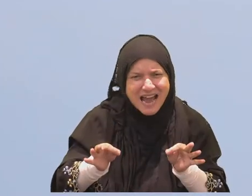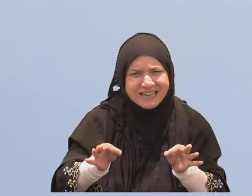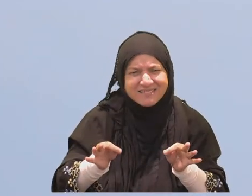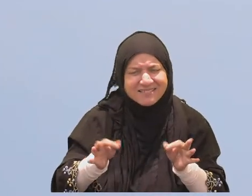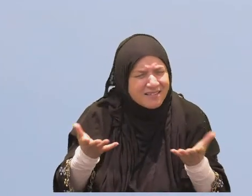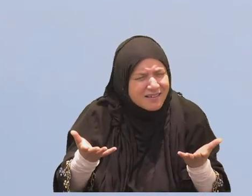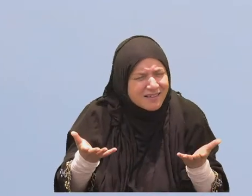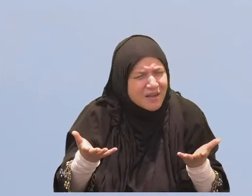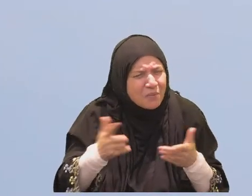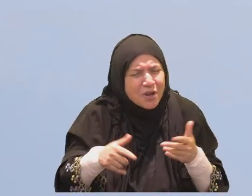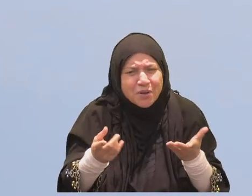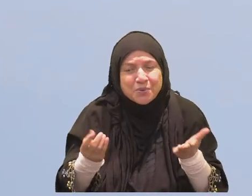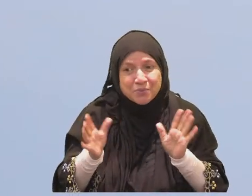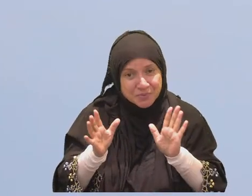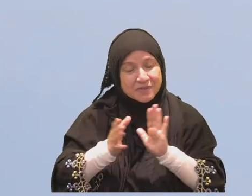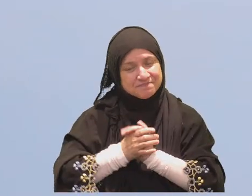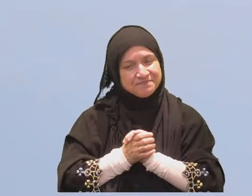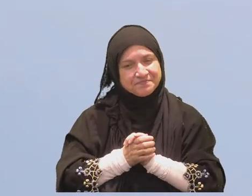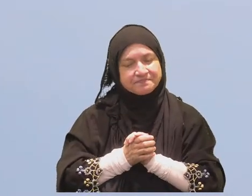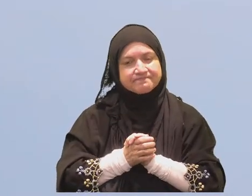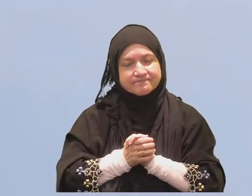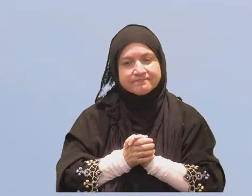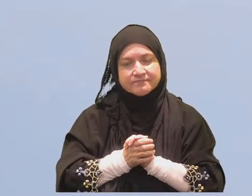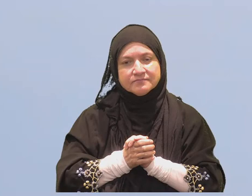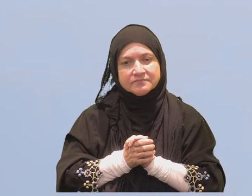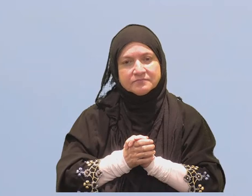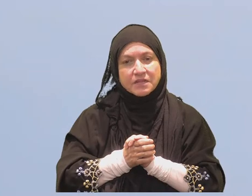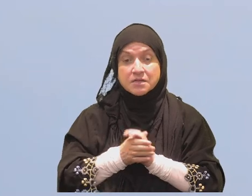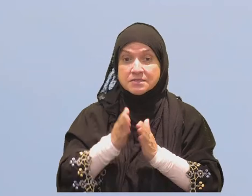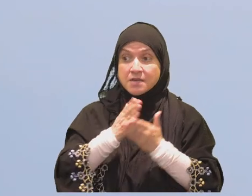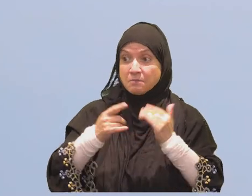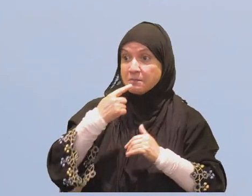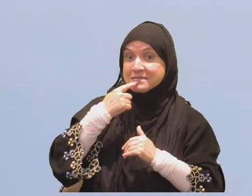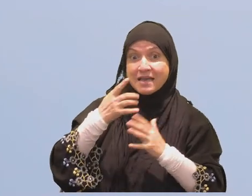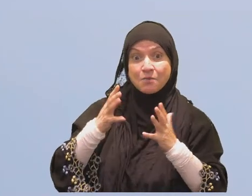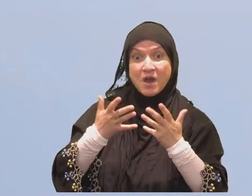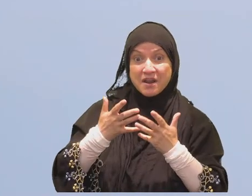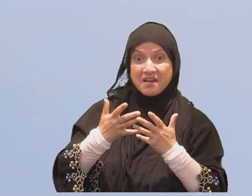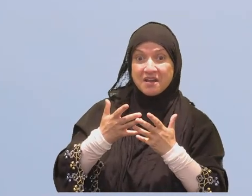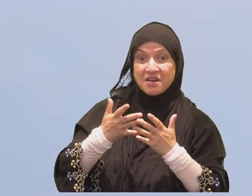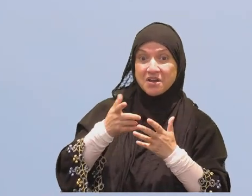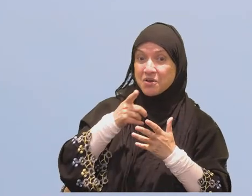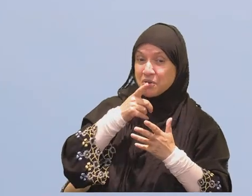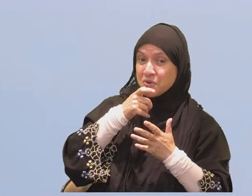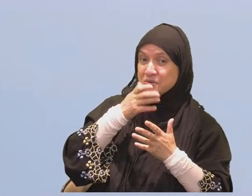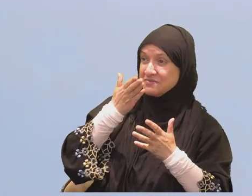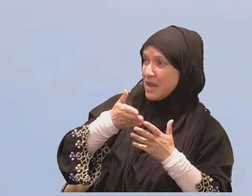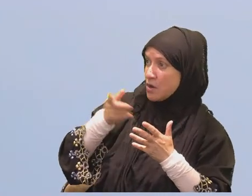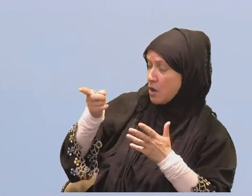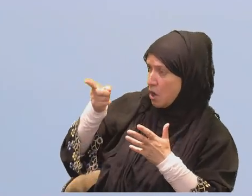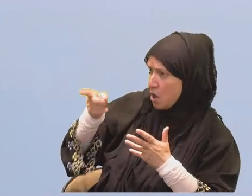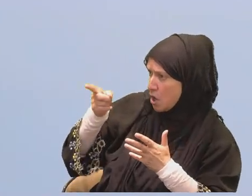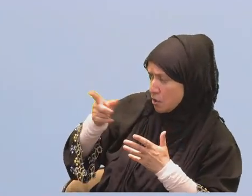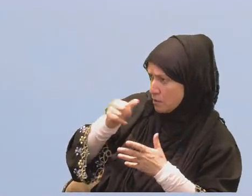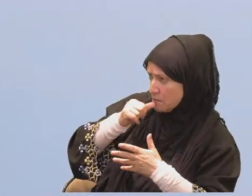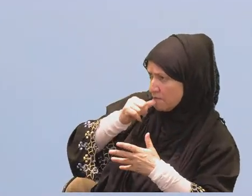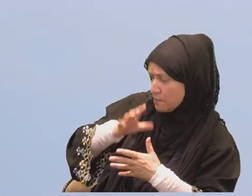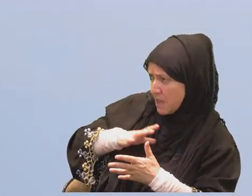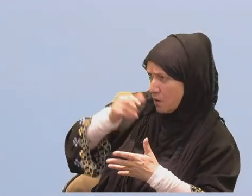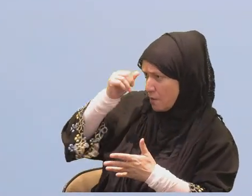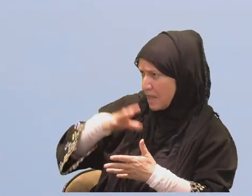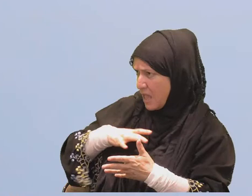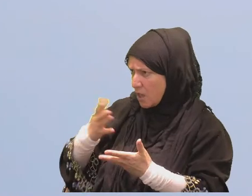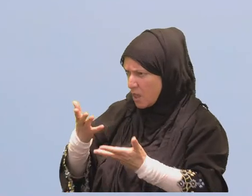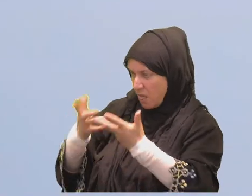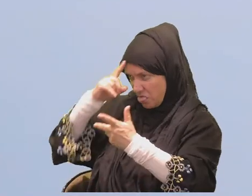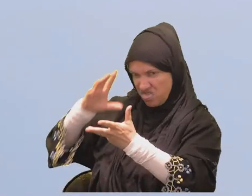This is easier for you to say you're a man. I can't tattoo my body up. If you have tattoos, I'm not talking about you.